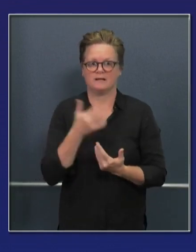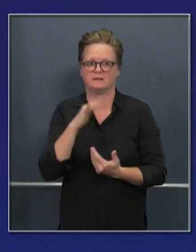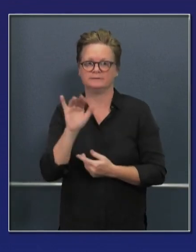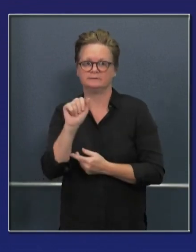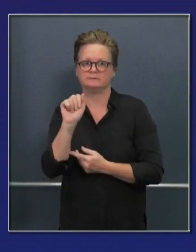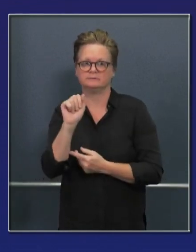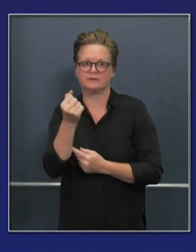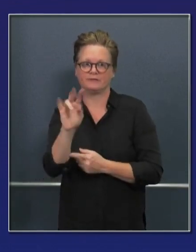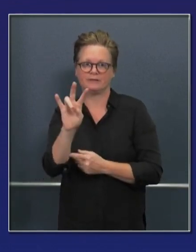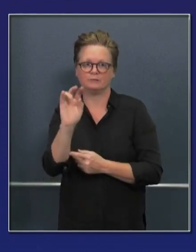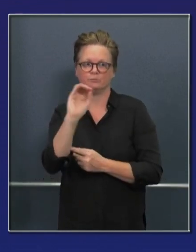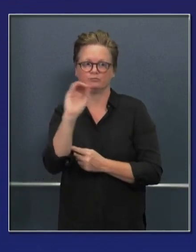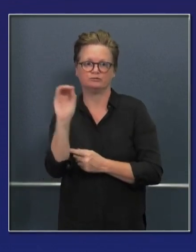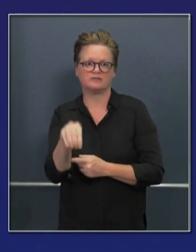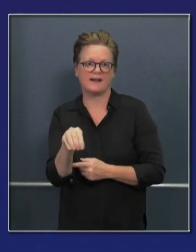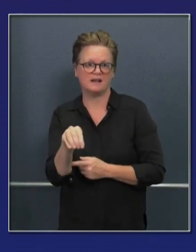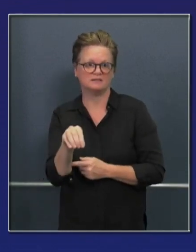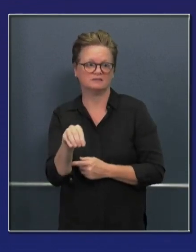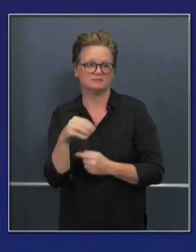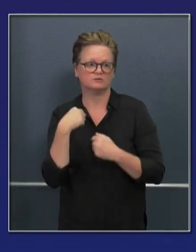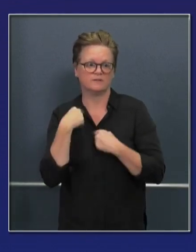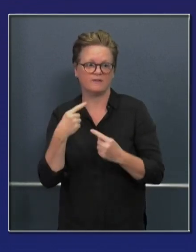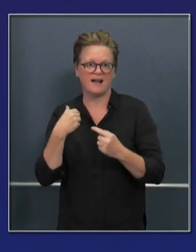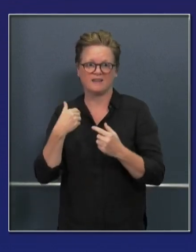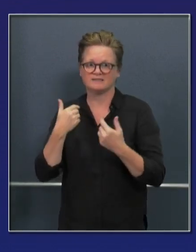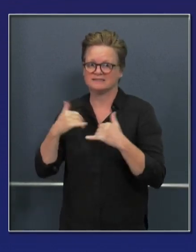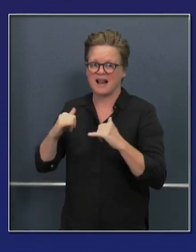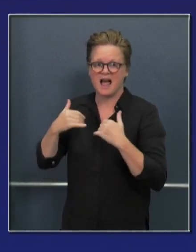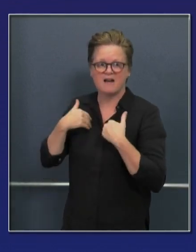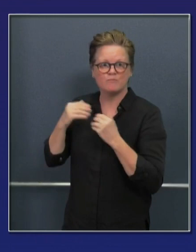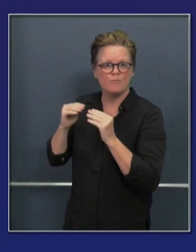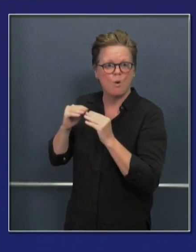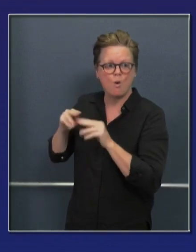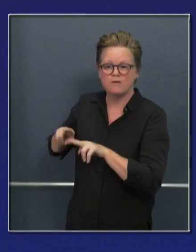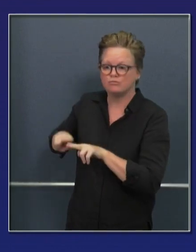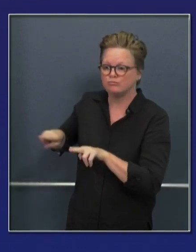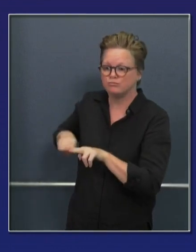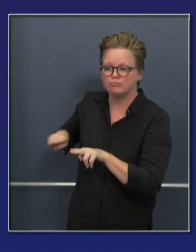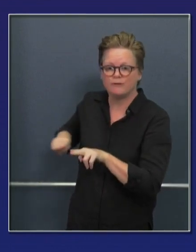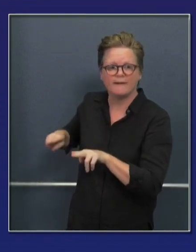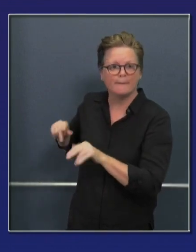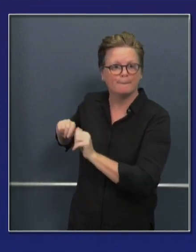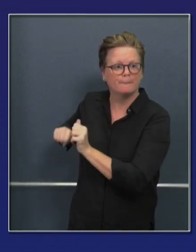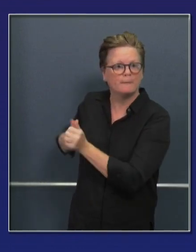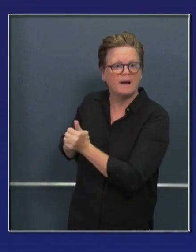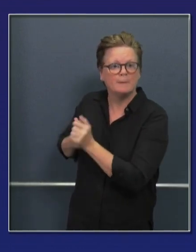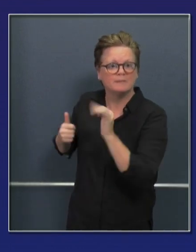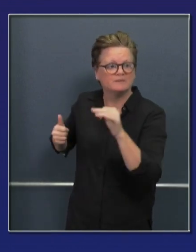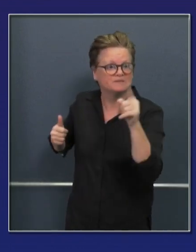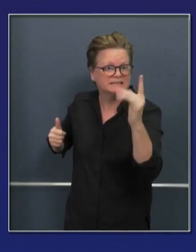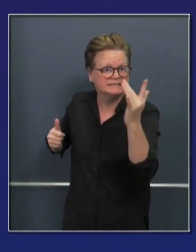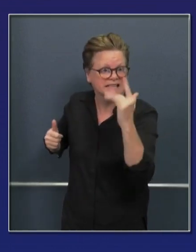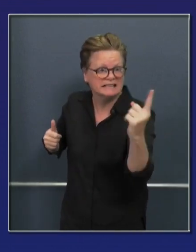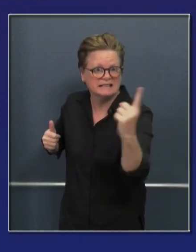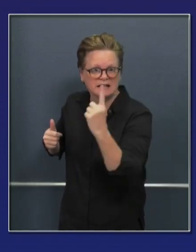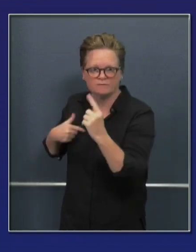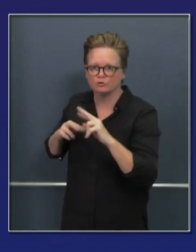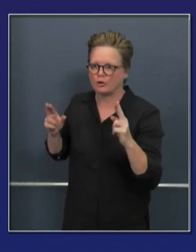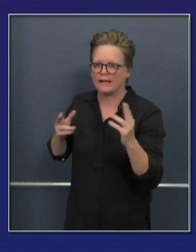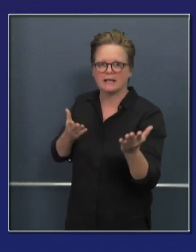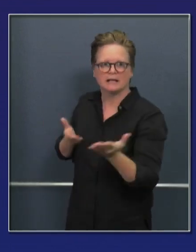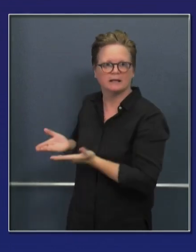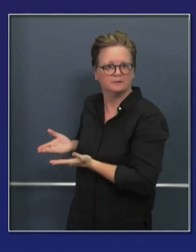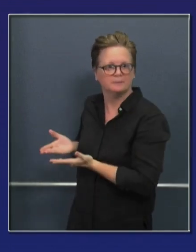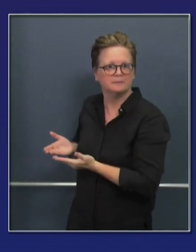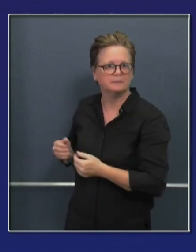as many people as we had anticipated. But overall now, over 10,000 rooms are occupied, and not each room with